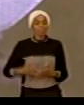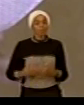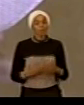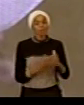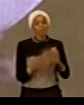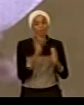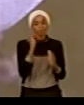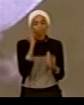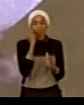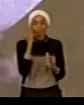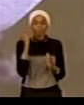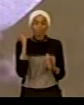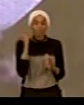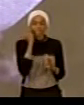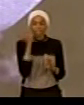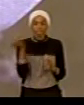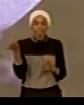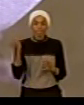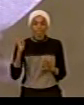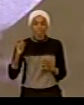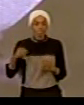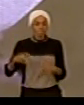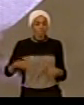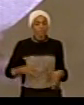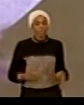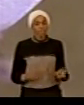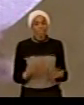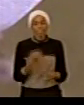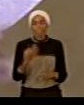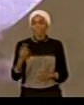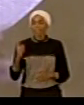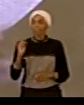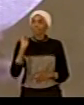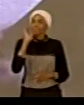leads home, leads home.